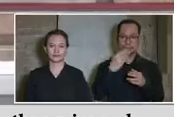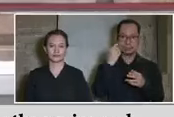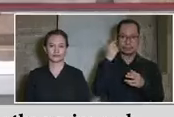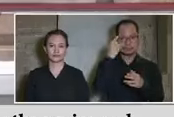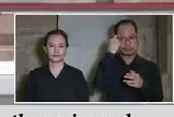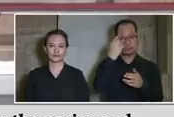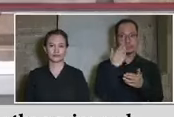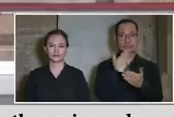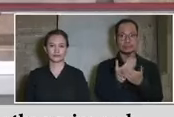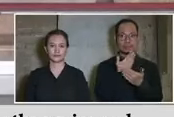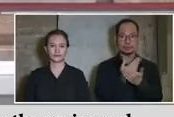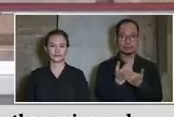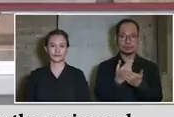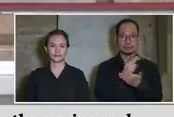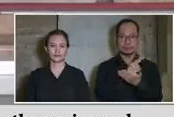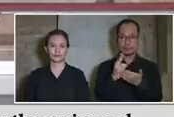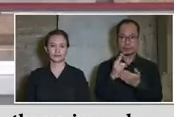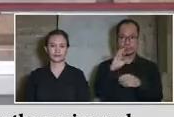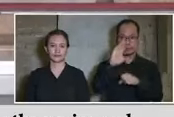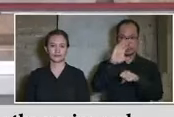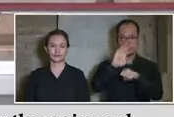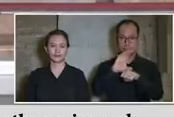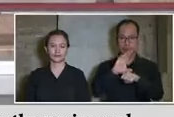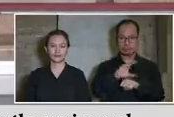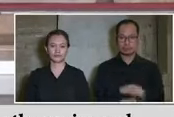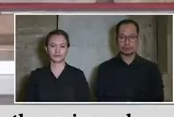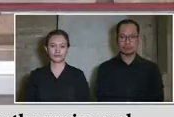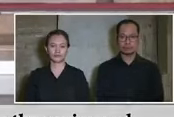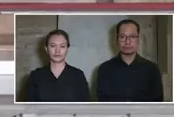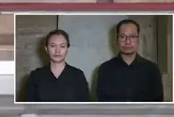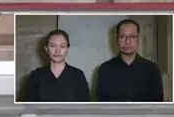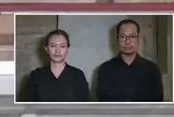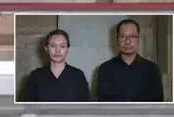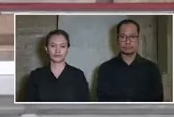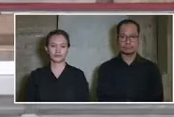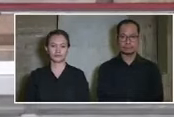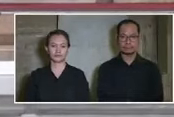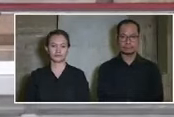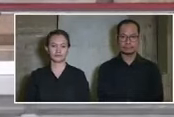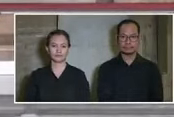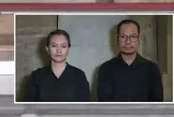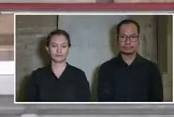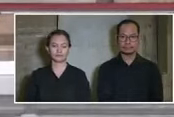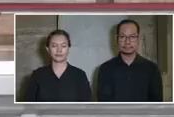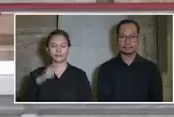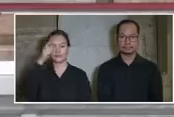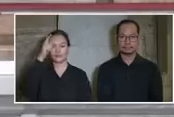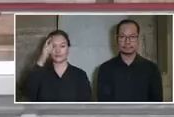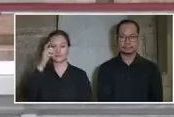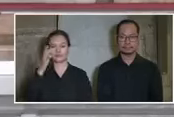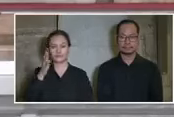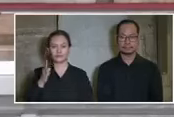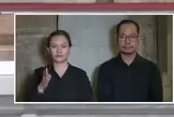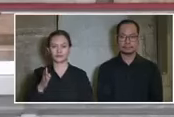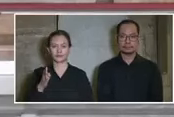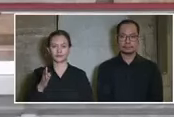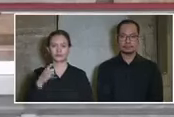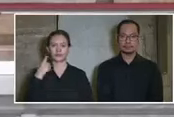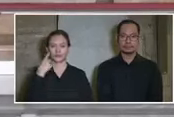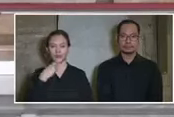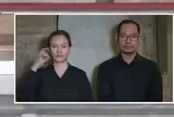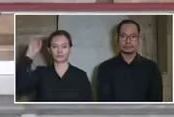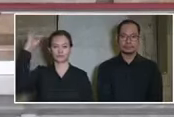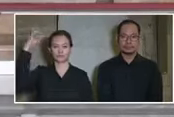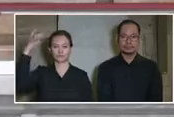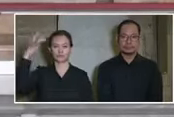for our good and the good of all His holy Church. O God, who